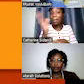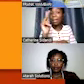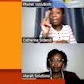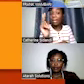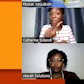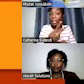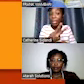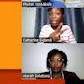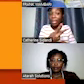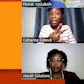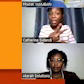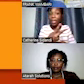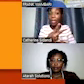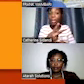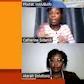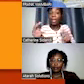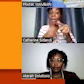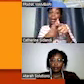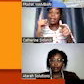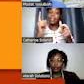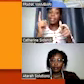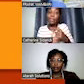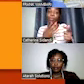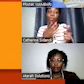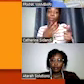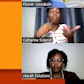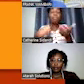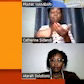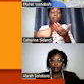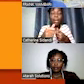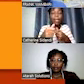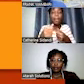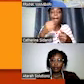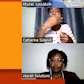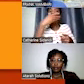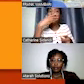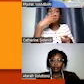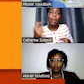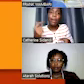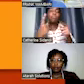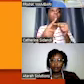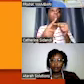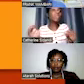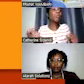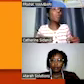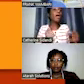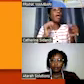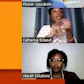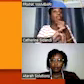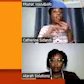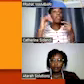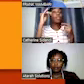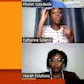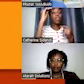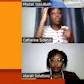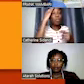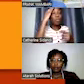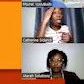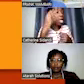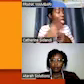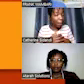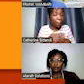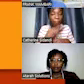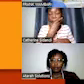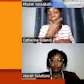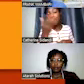they had, and he said he wanted to buy a better property. Little the wife did he know that the man has disappeared back to UK.